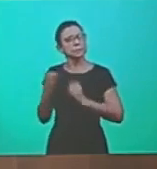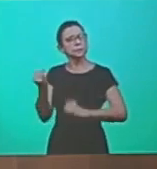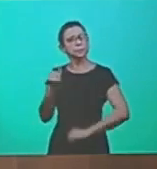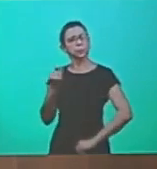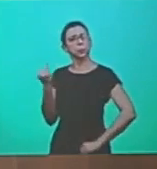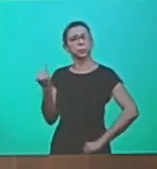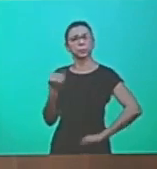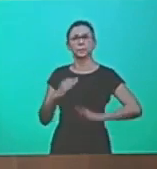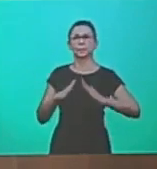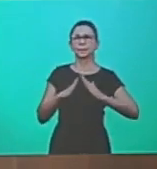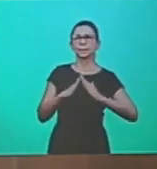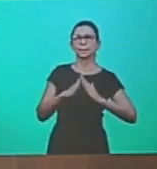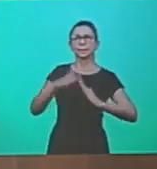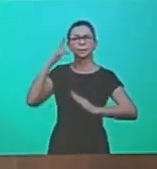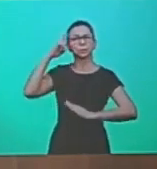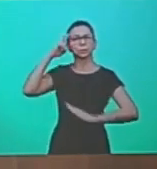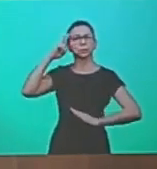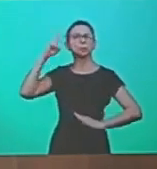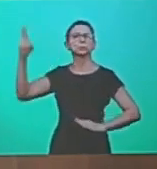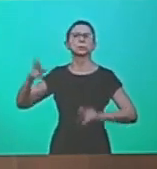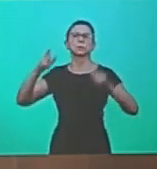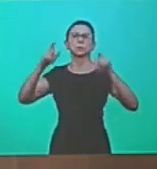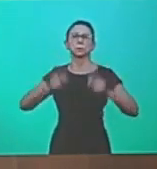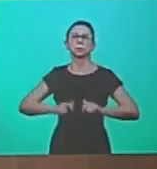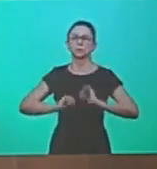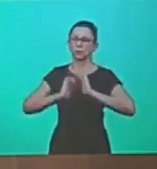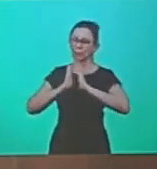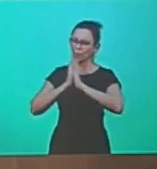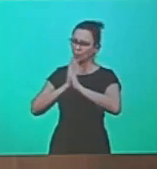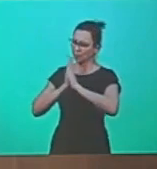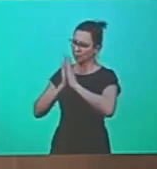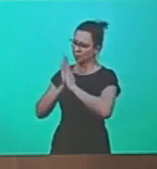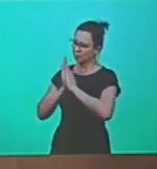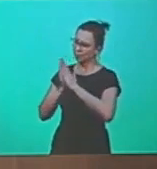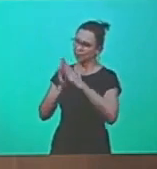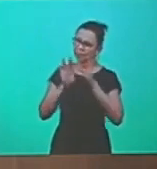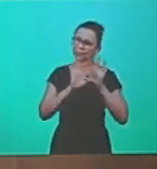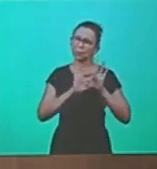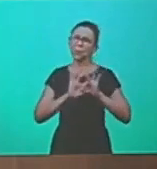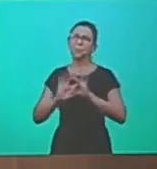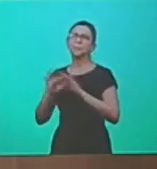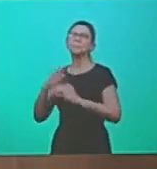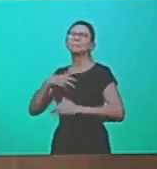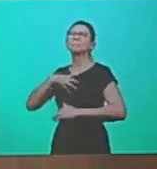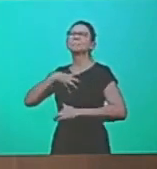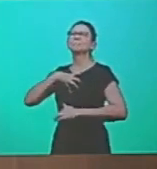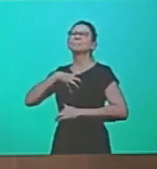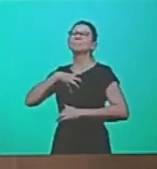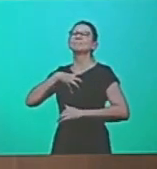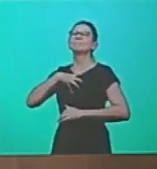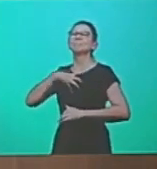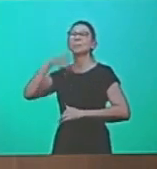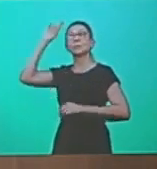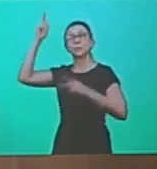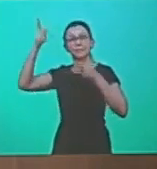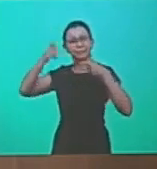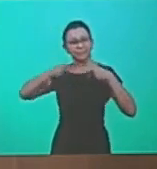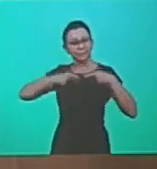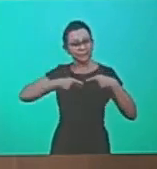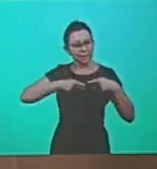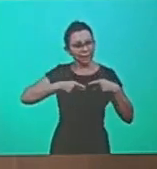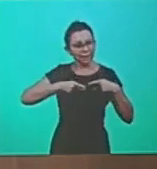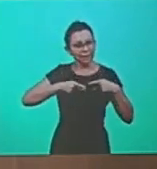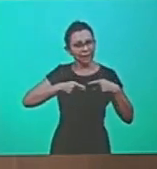And did you know that the service is something that's very important? It's the house of the Lord. It's a